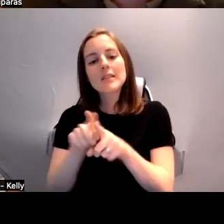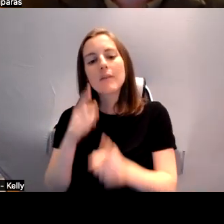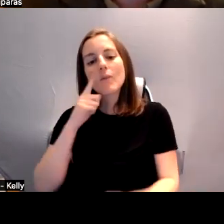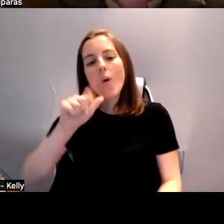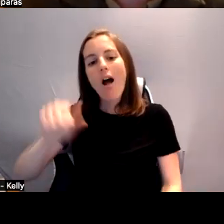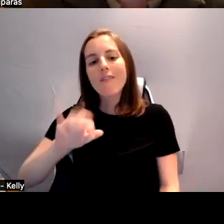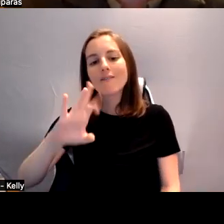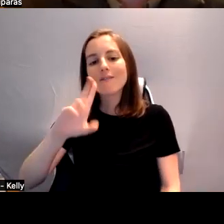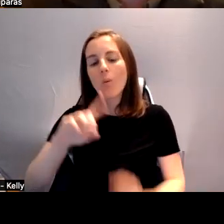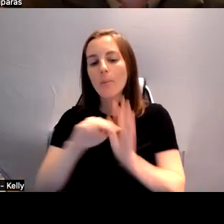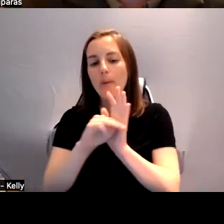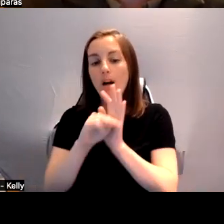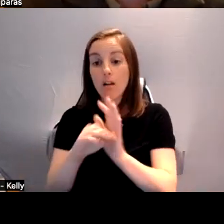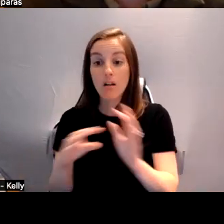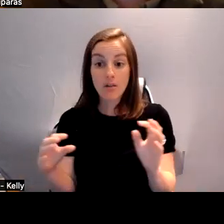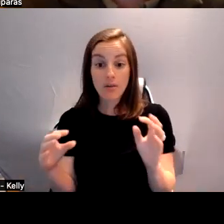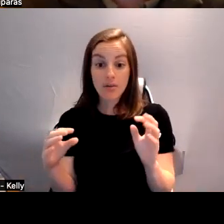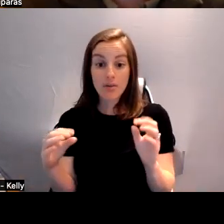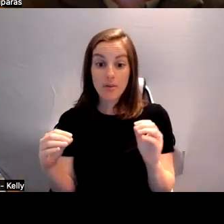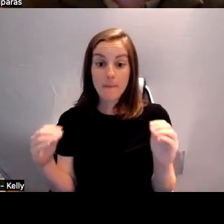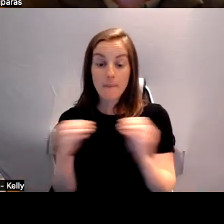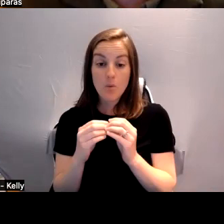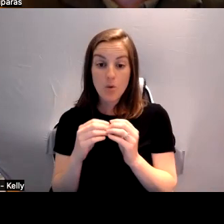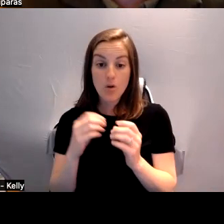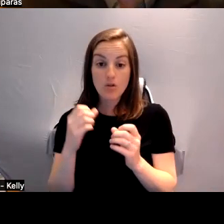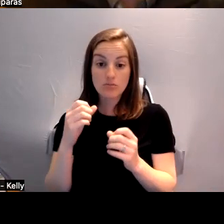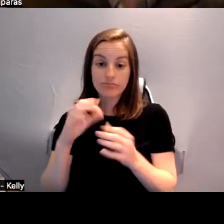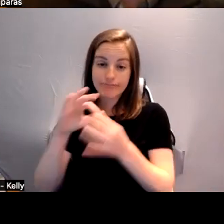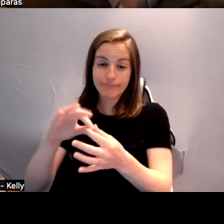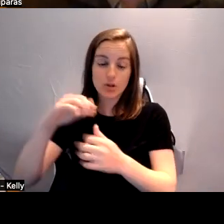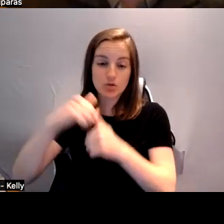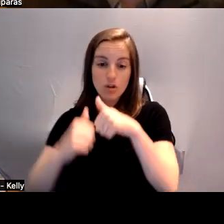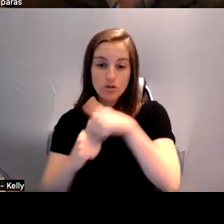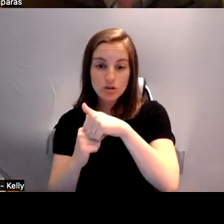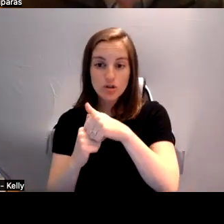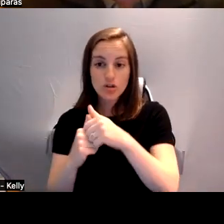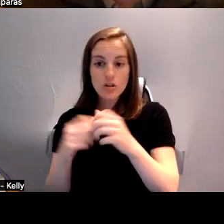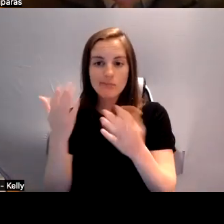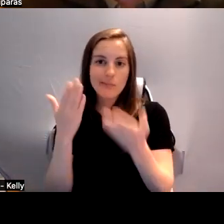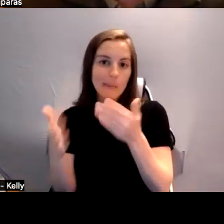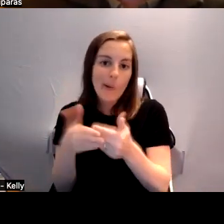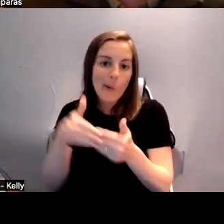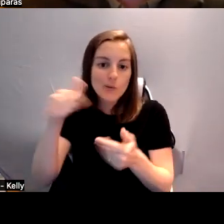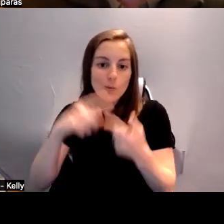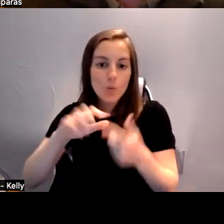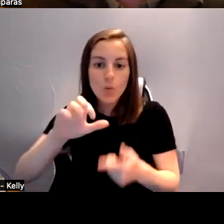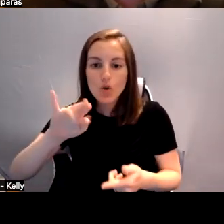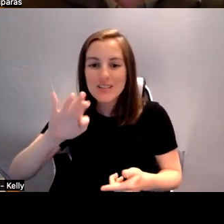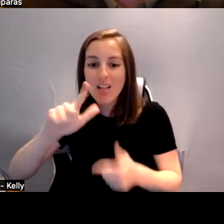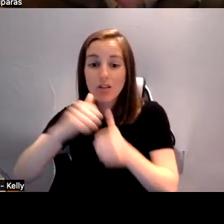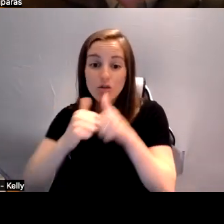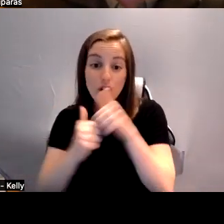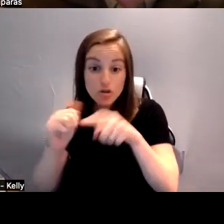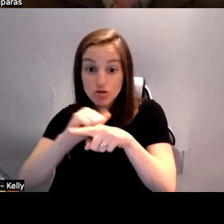the more confident AlphaFold is about the structure, maybe it's closer to the crystal structure because it was trained on crystal